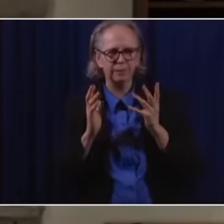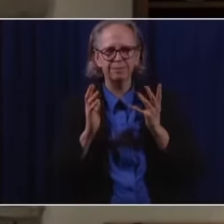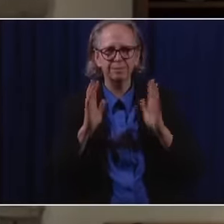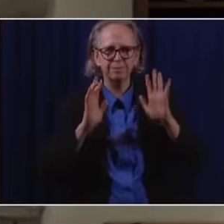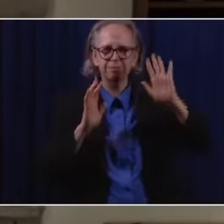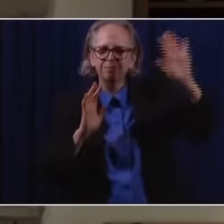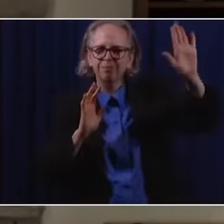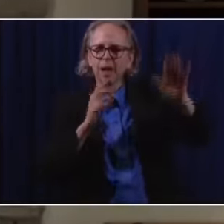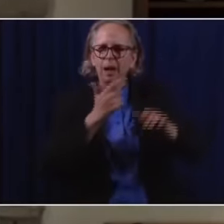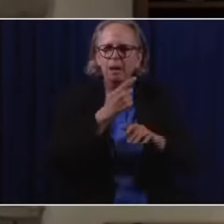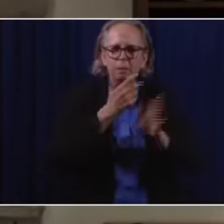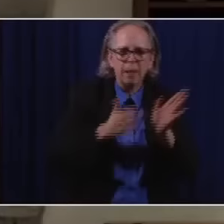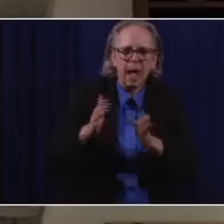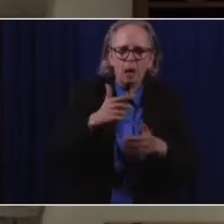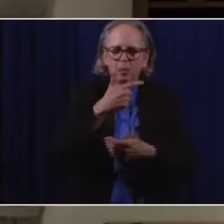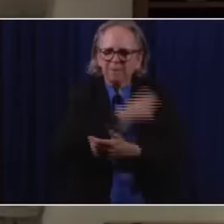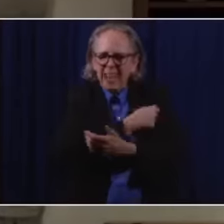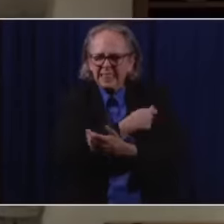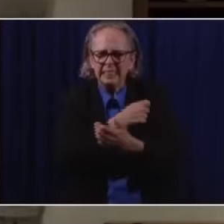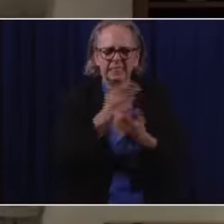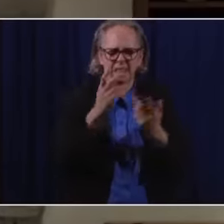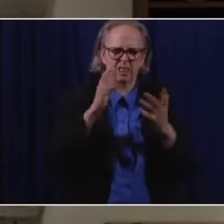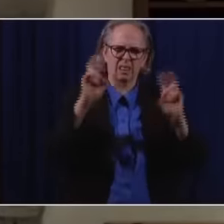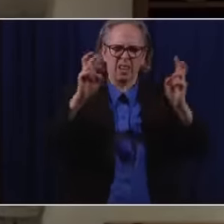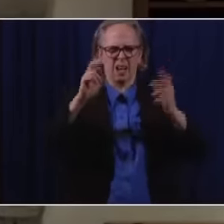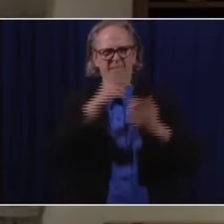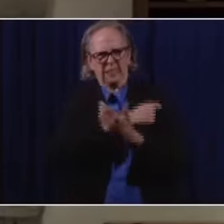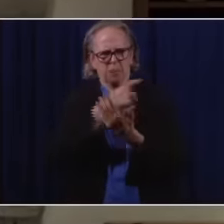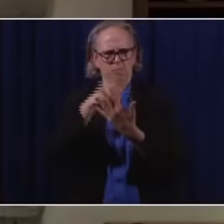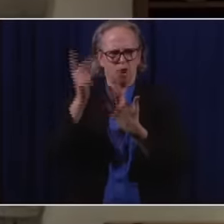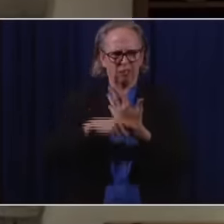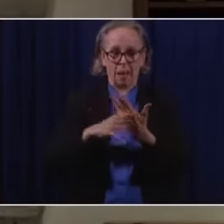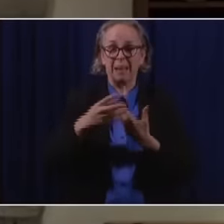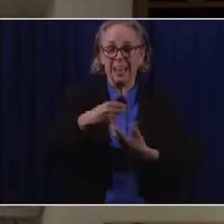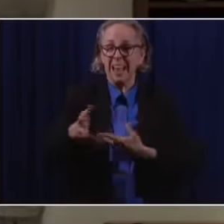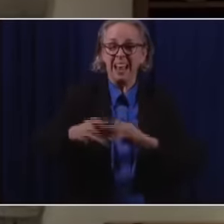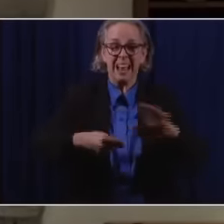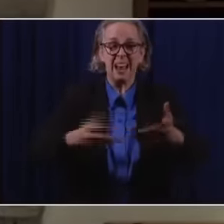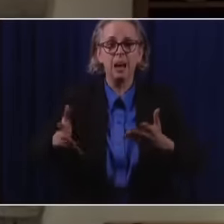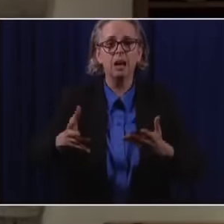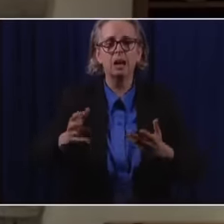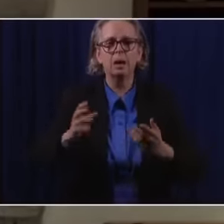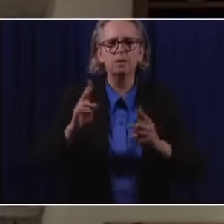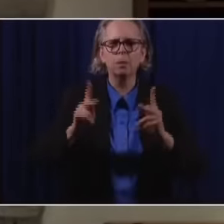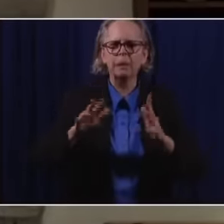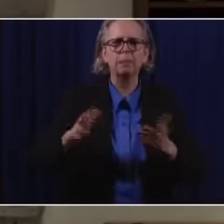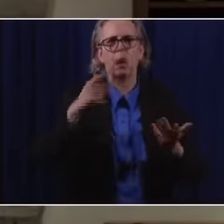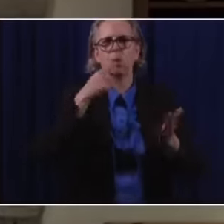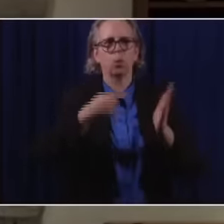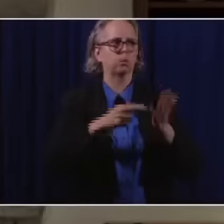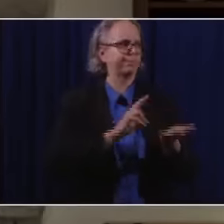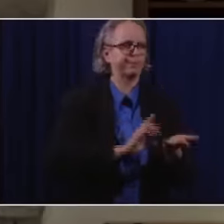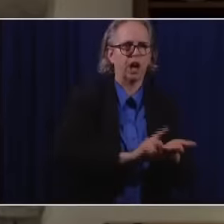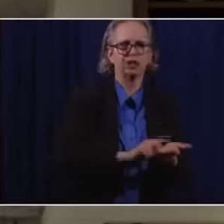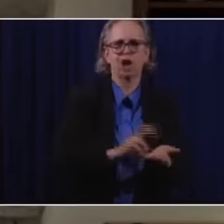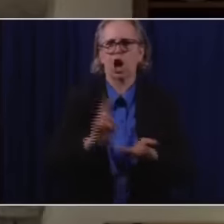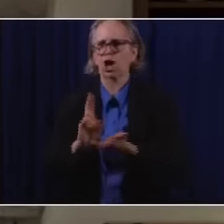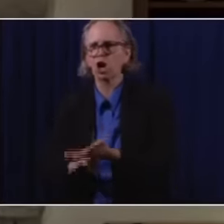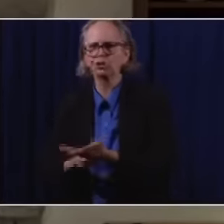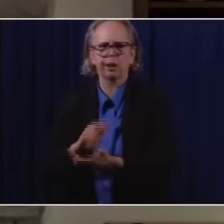people who are going to end up administering it. Some of it, it looks